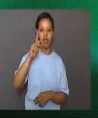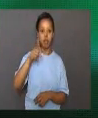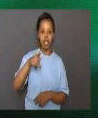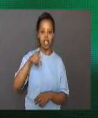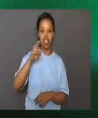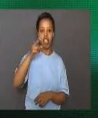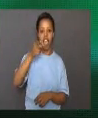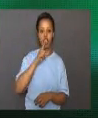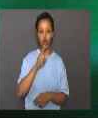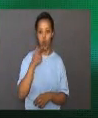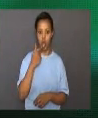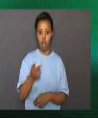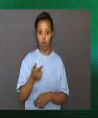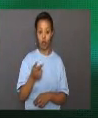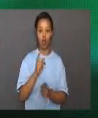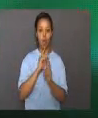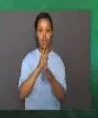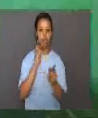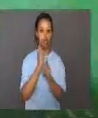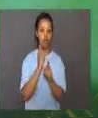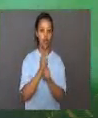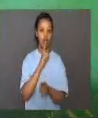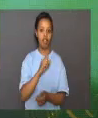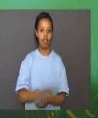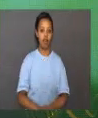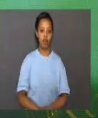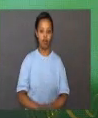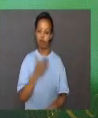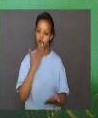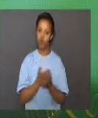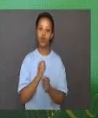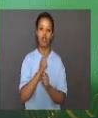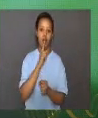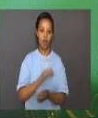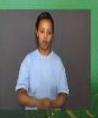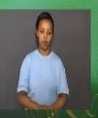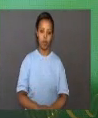NADPH, then you answered correctly. Good work.